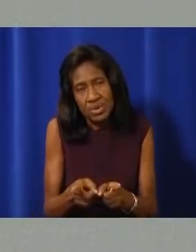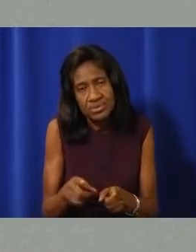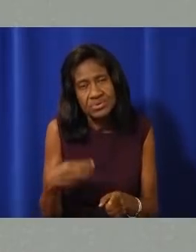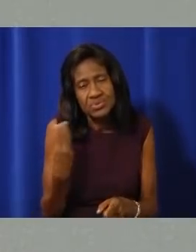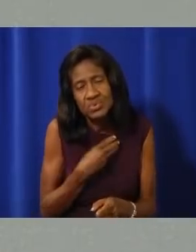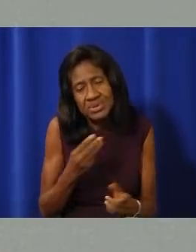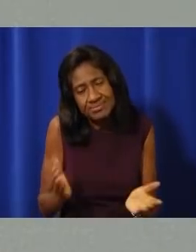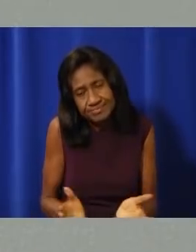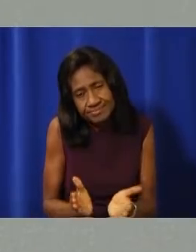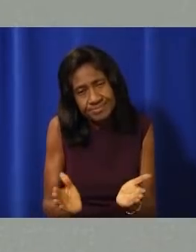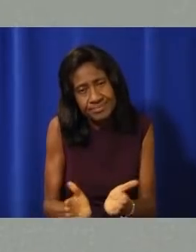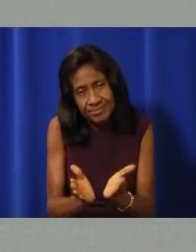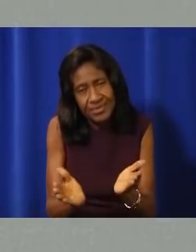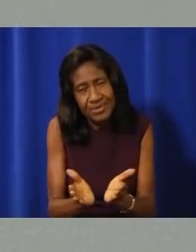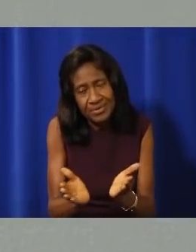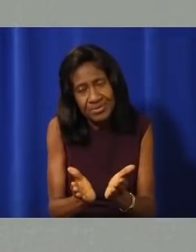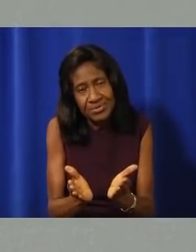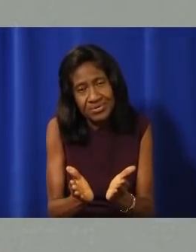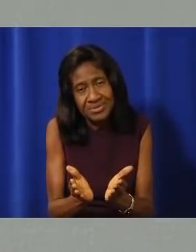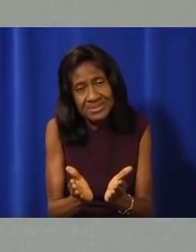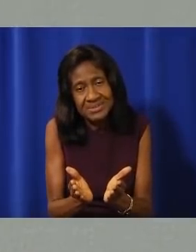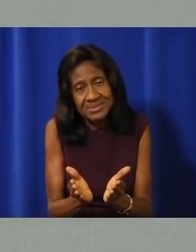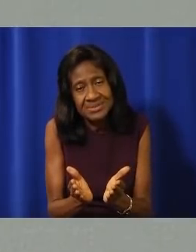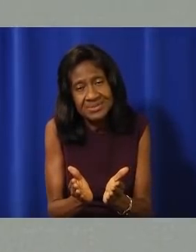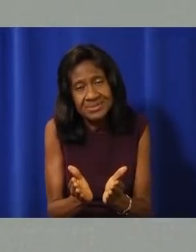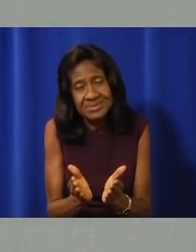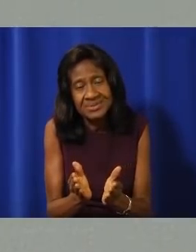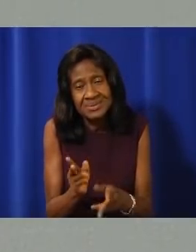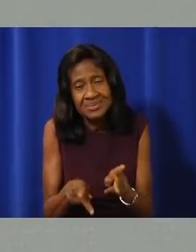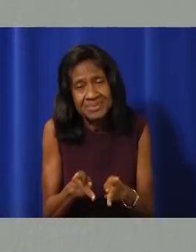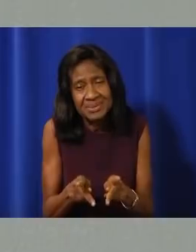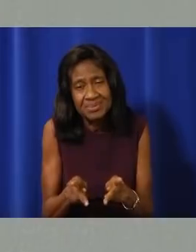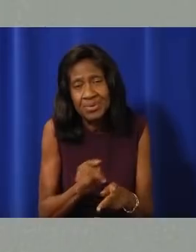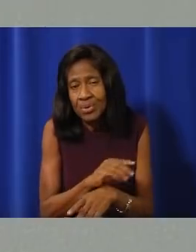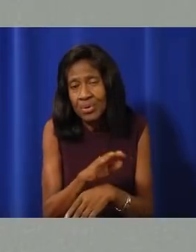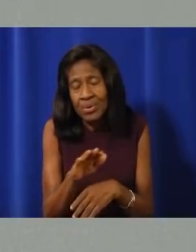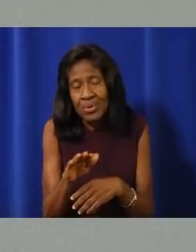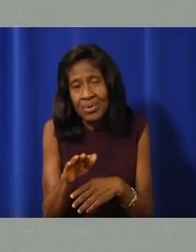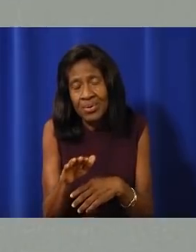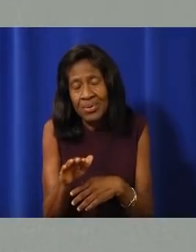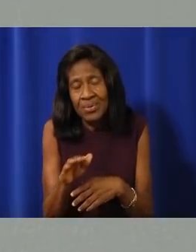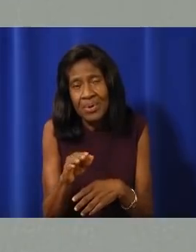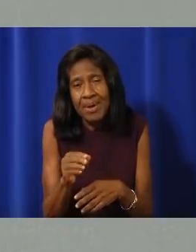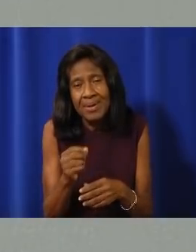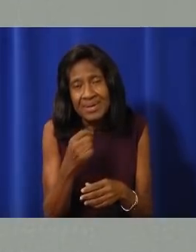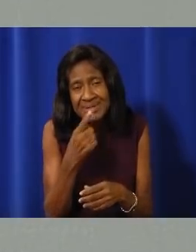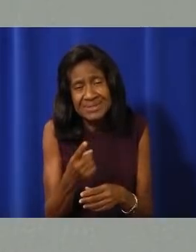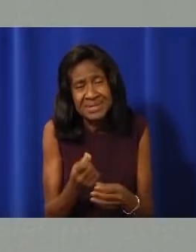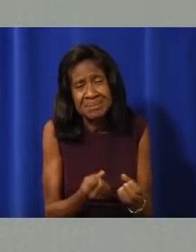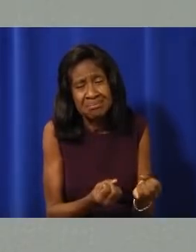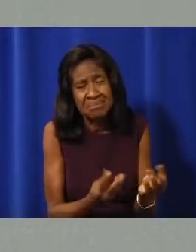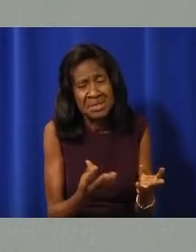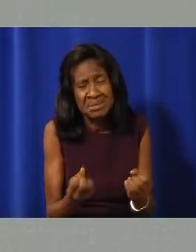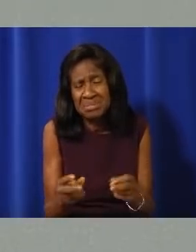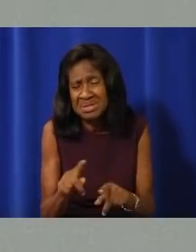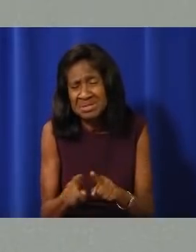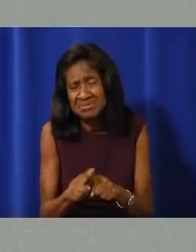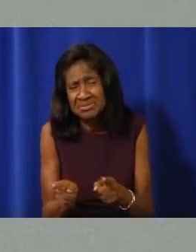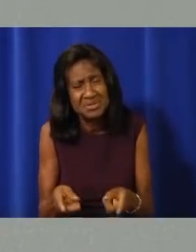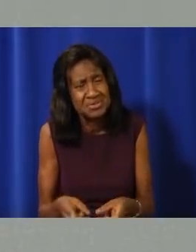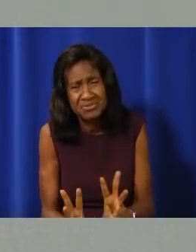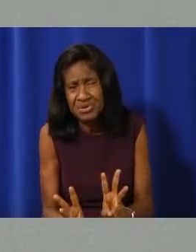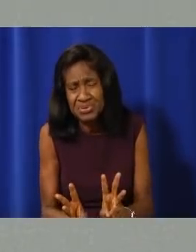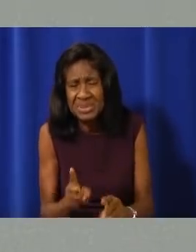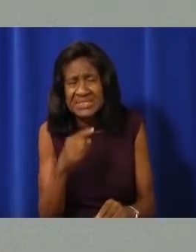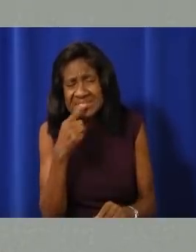every occasion we do this, and I don't know how many different ways we can say it, how many different